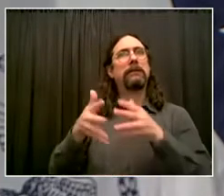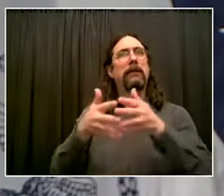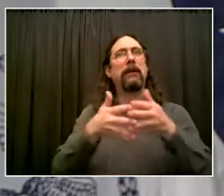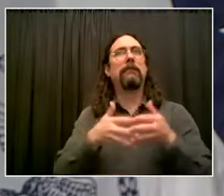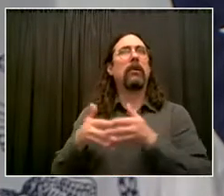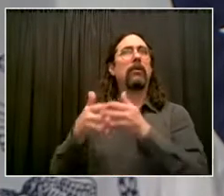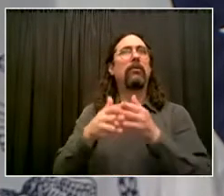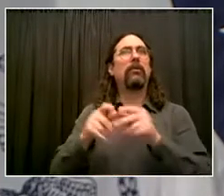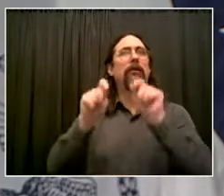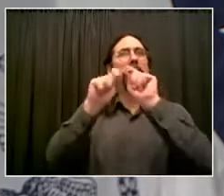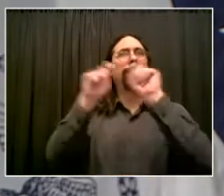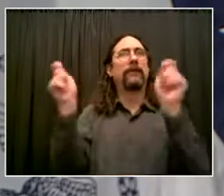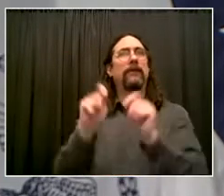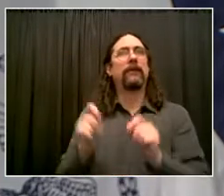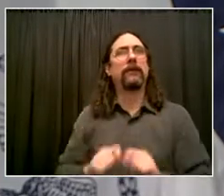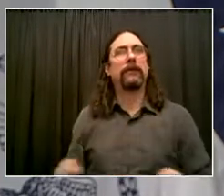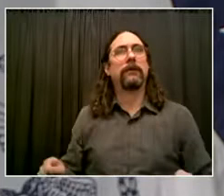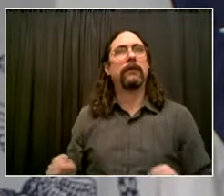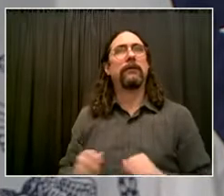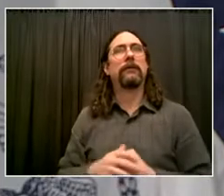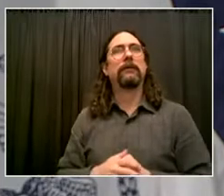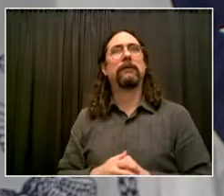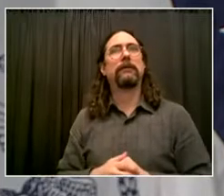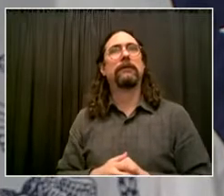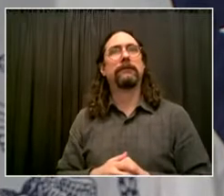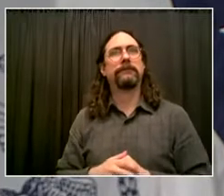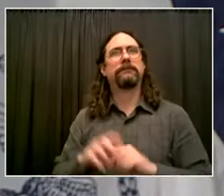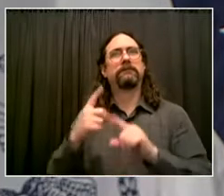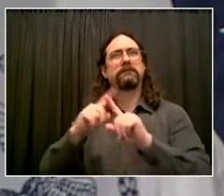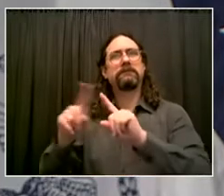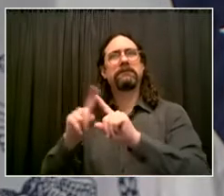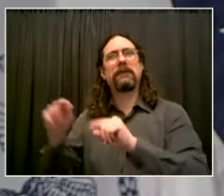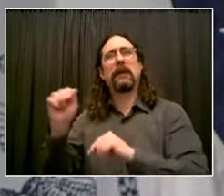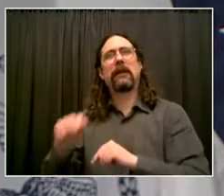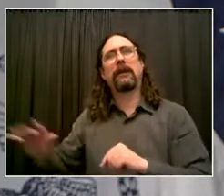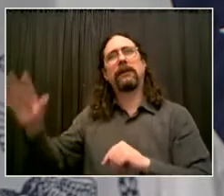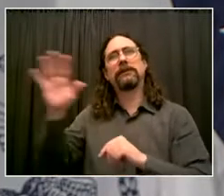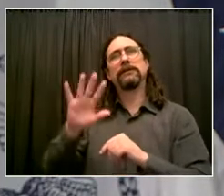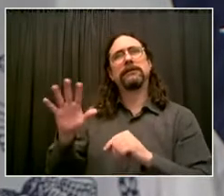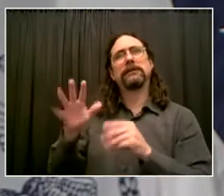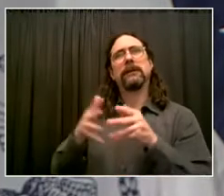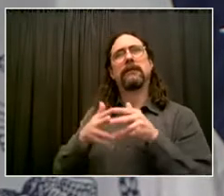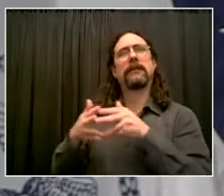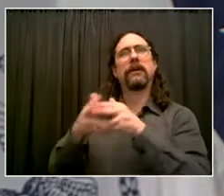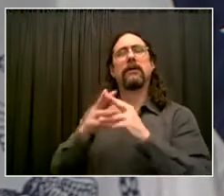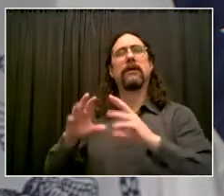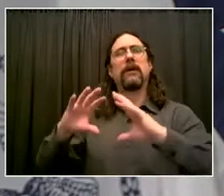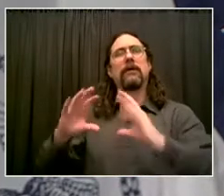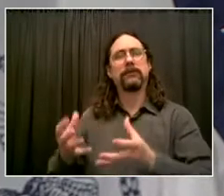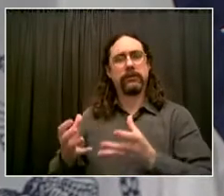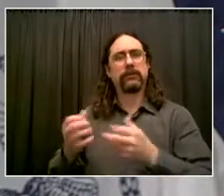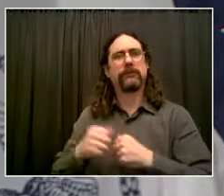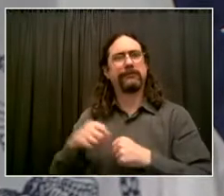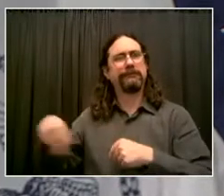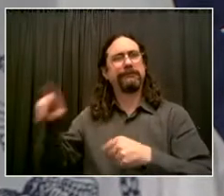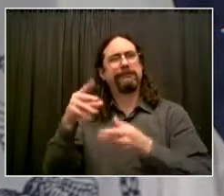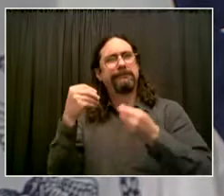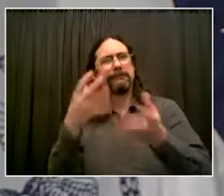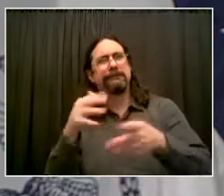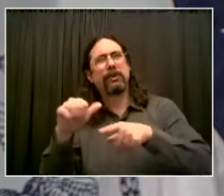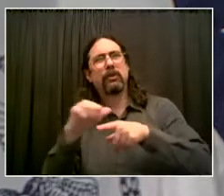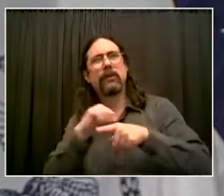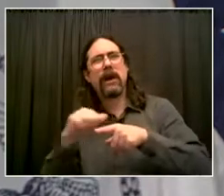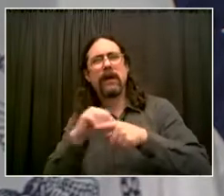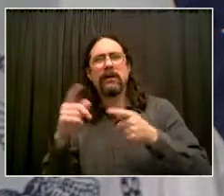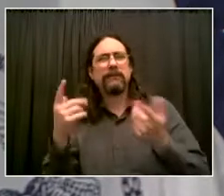that? Yeah, thank you, Arthur. Yes, I want to thank the Asian American Federation and Hollaback, and